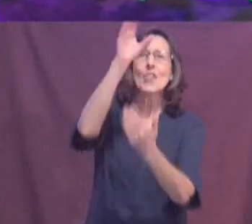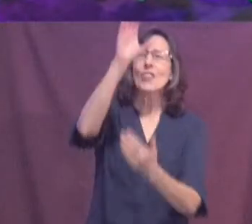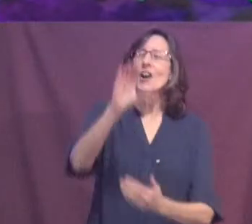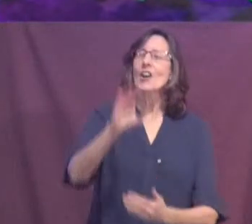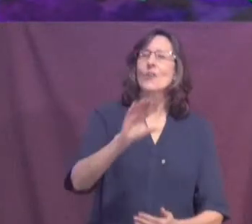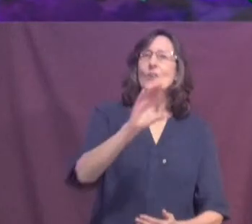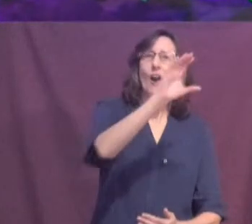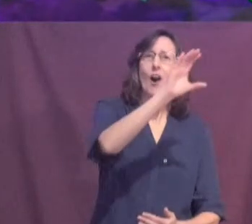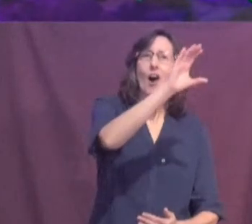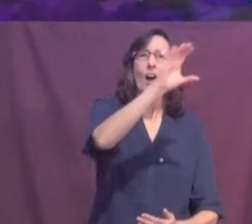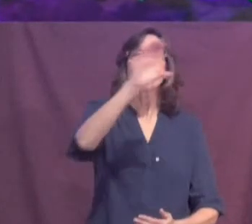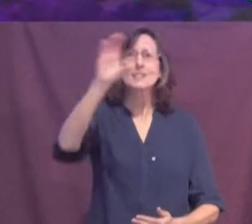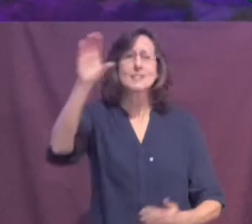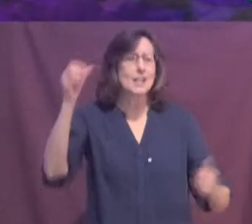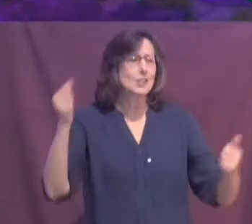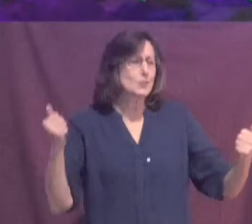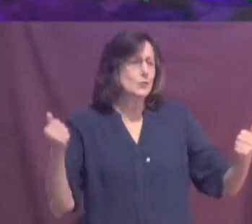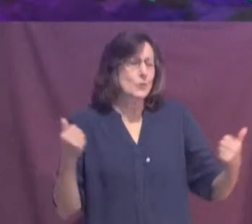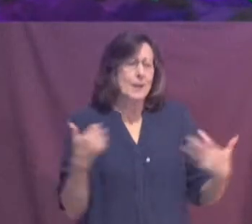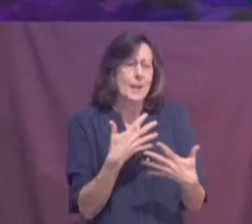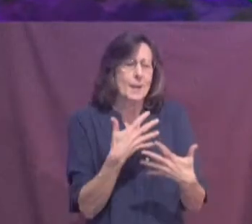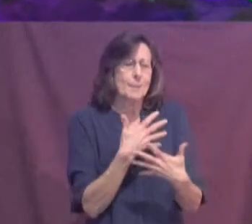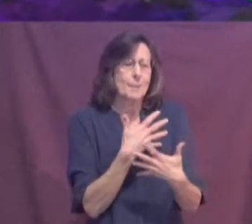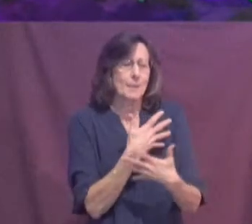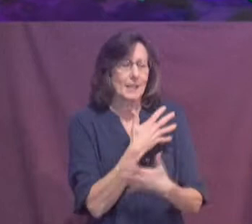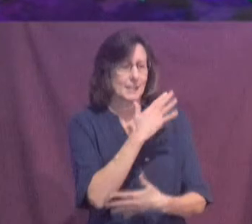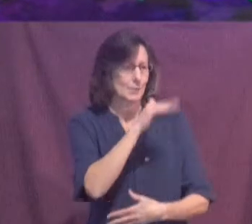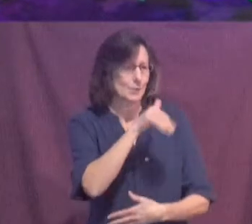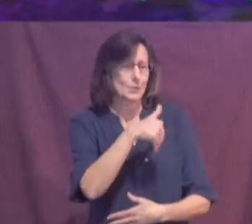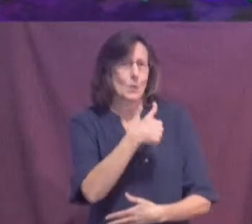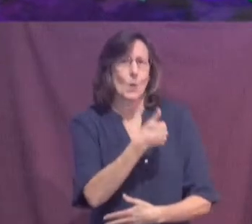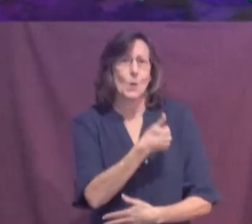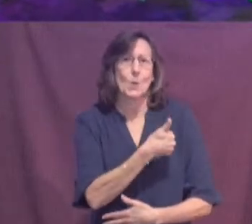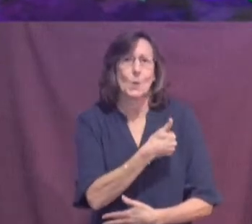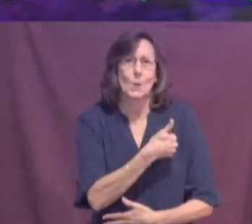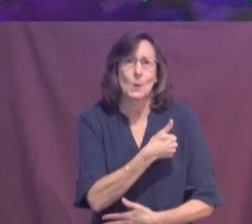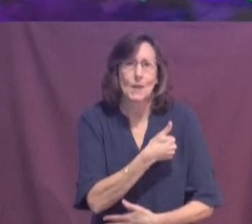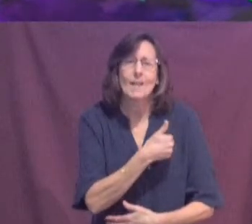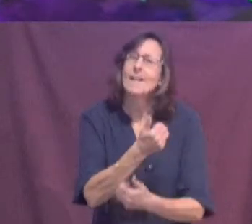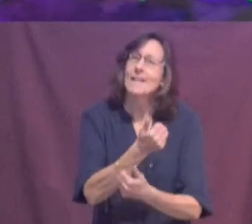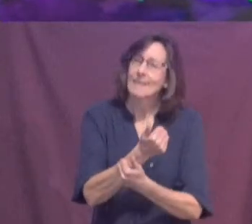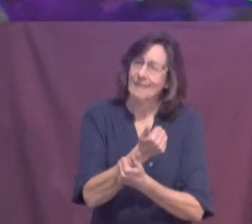Near the cross, a trembling soul